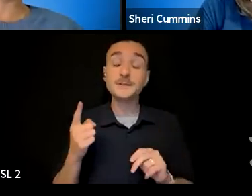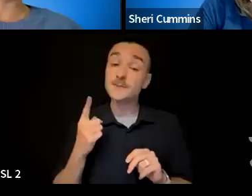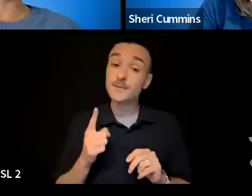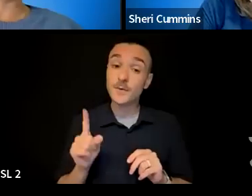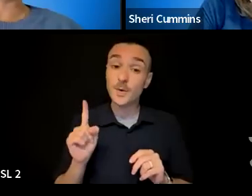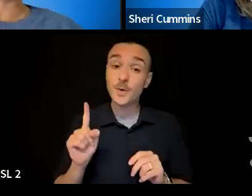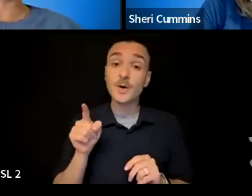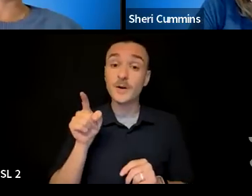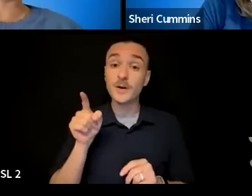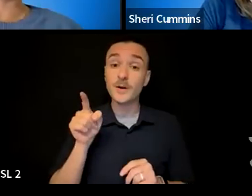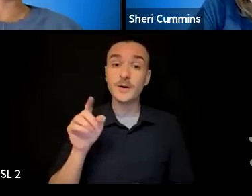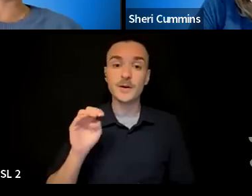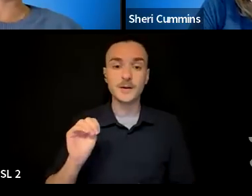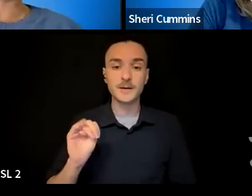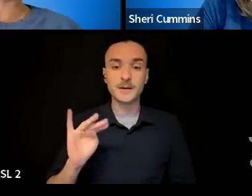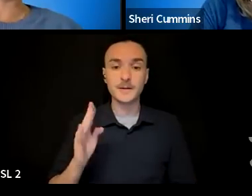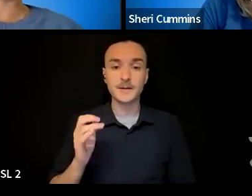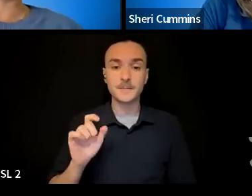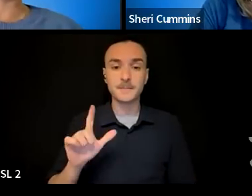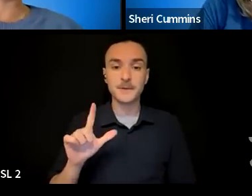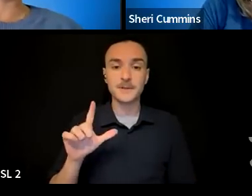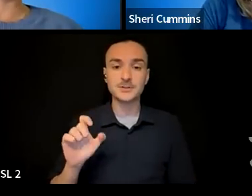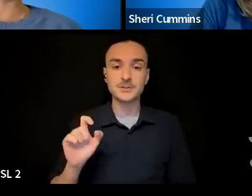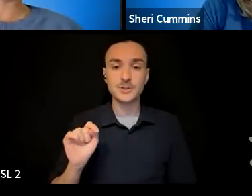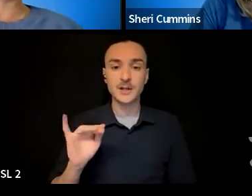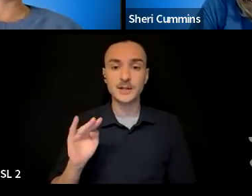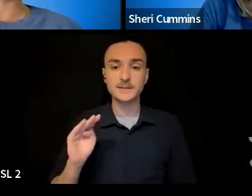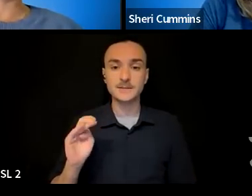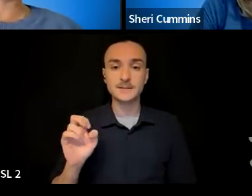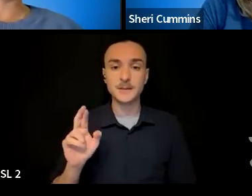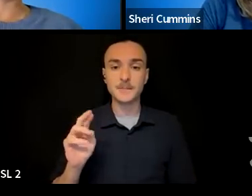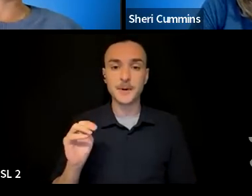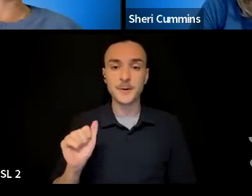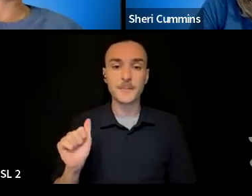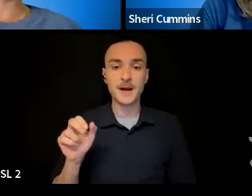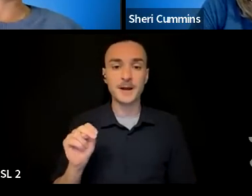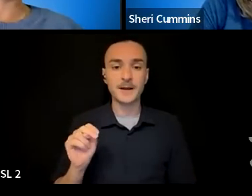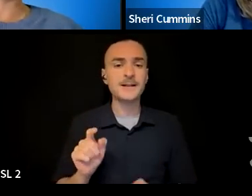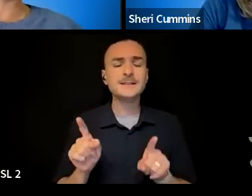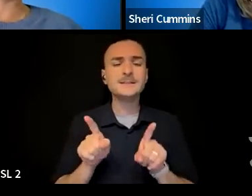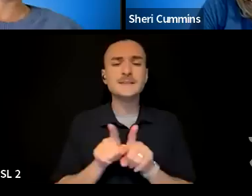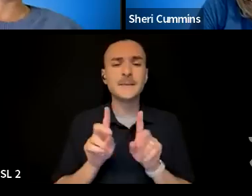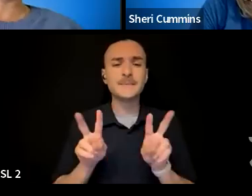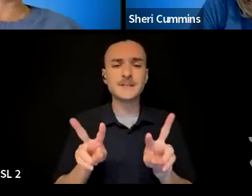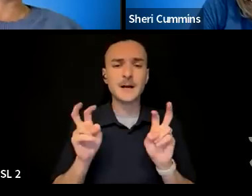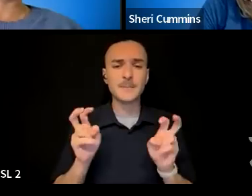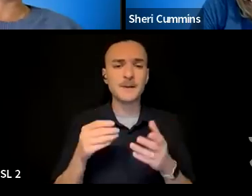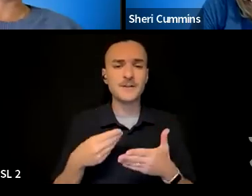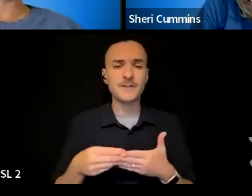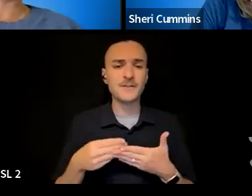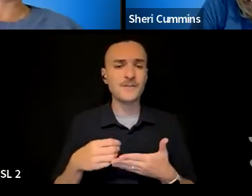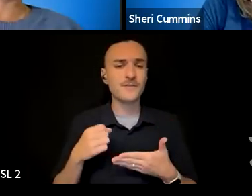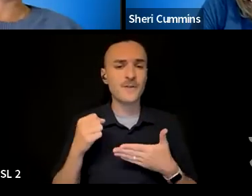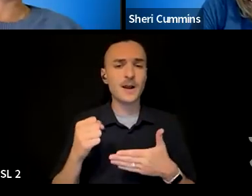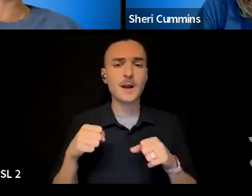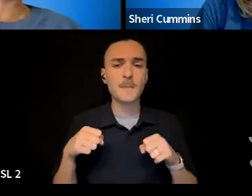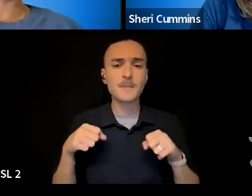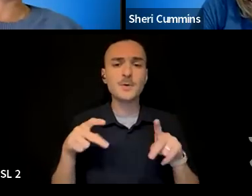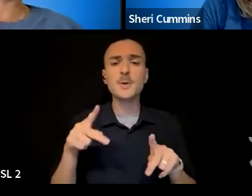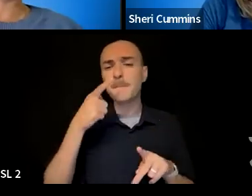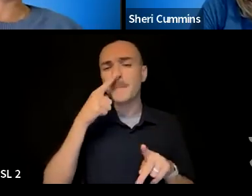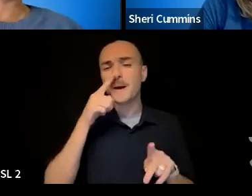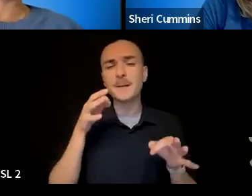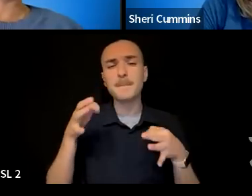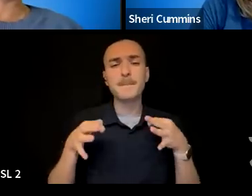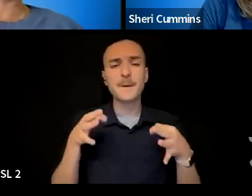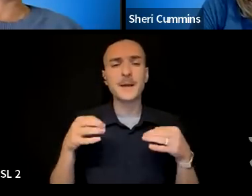Timmerman. Still on the topic of the funding opportunities, can you talk a little more about the content and where